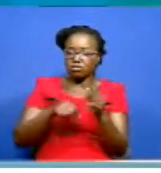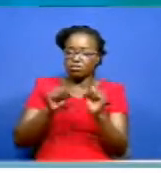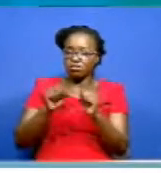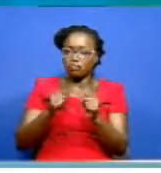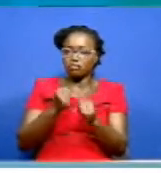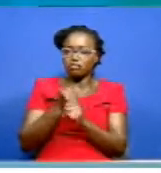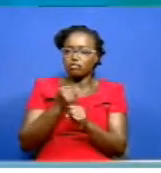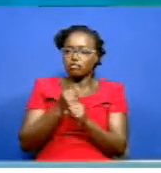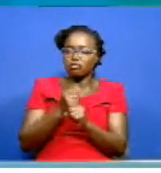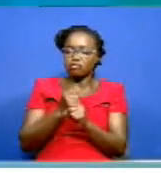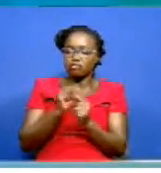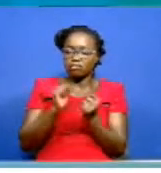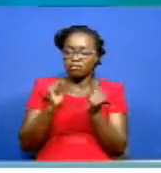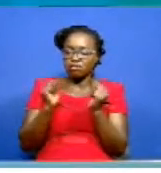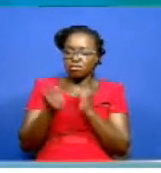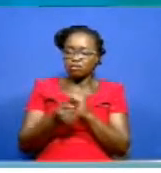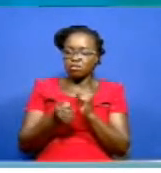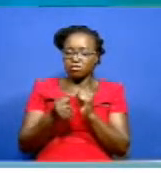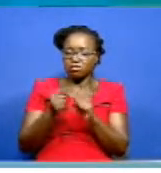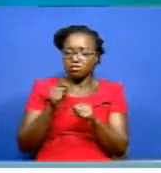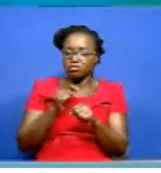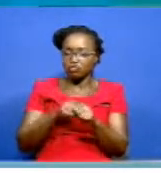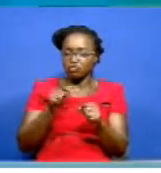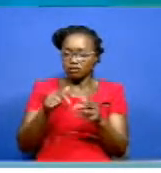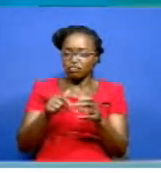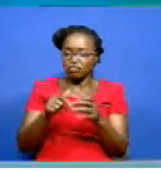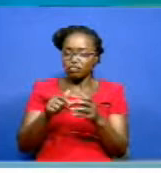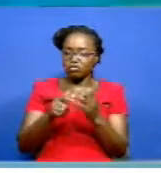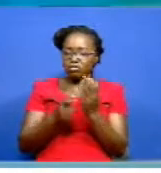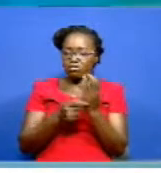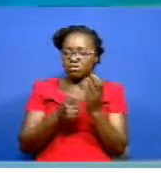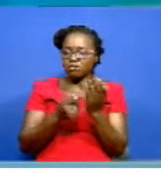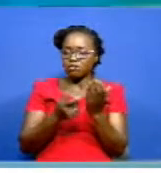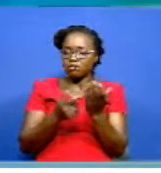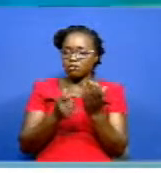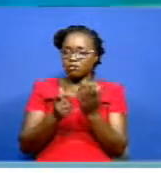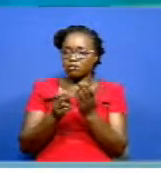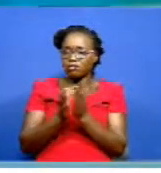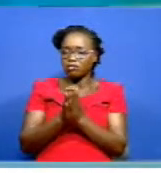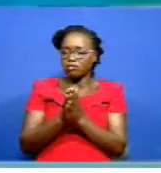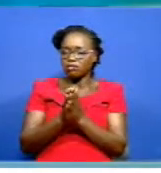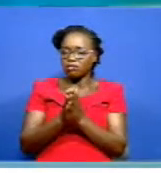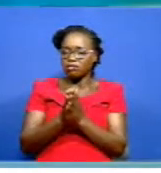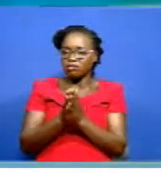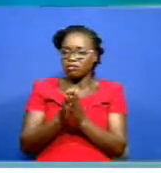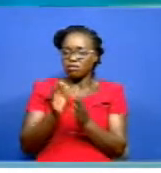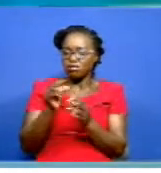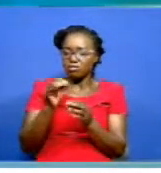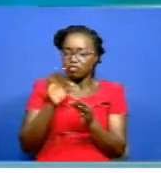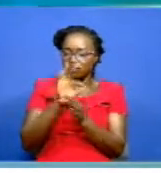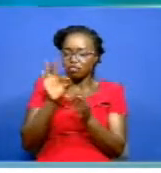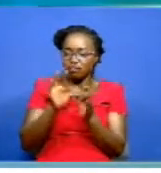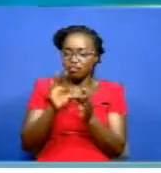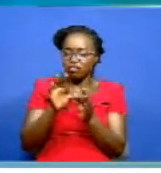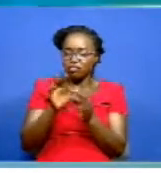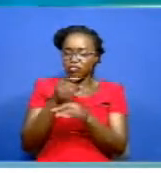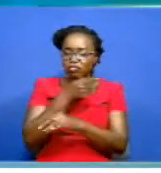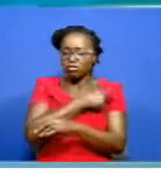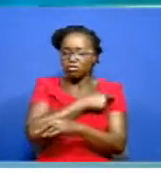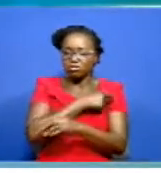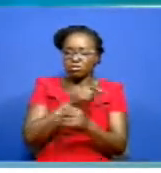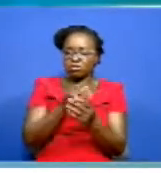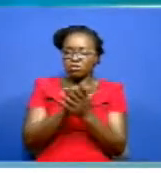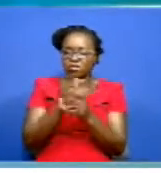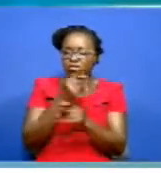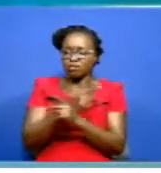a game changer in this pandemic. You know, the effectiveness of the vaccine will prevent you from getting, if you